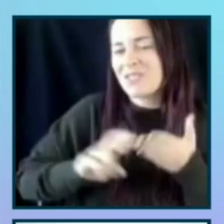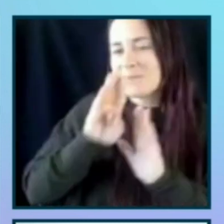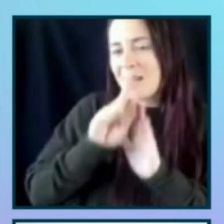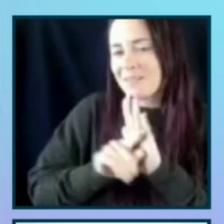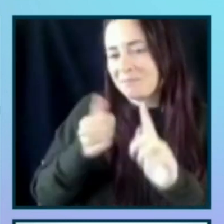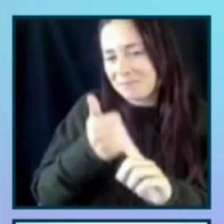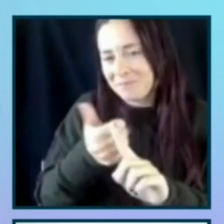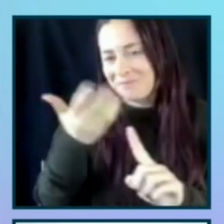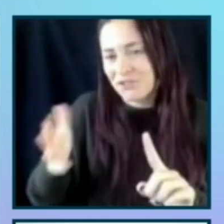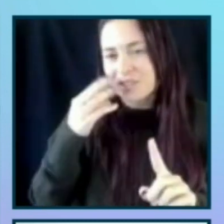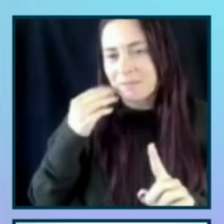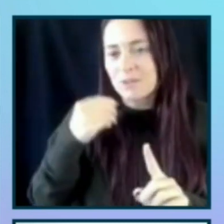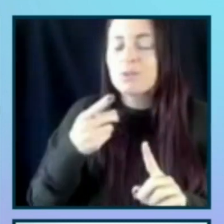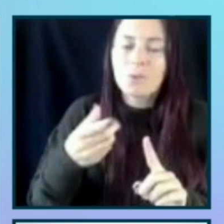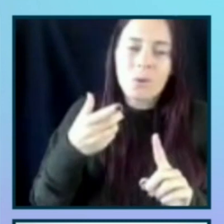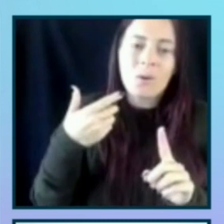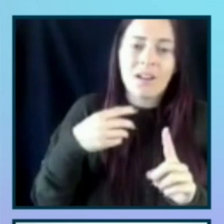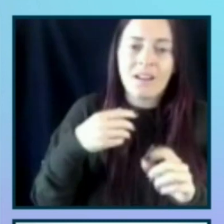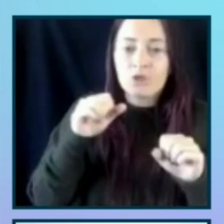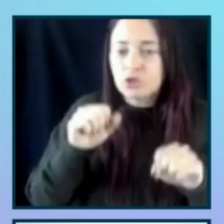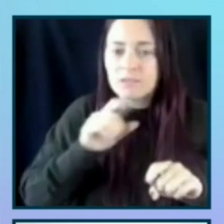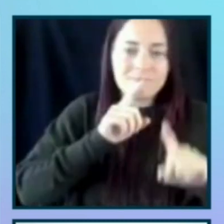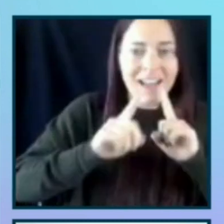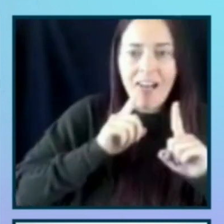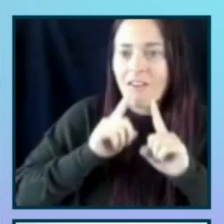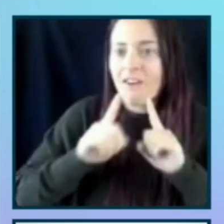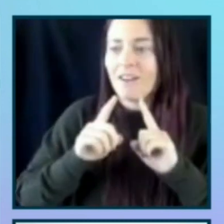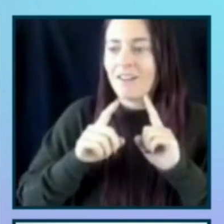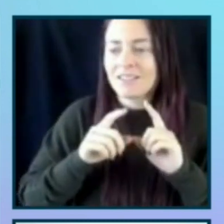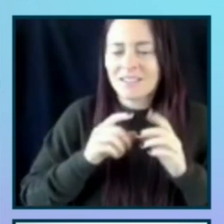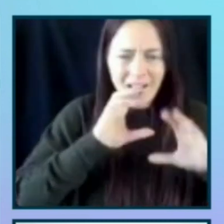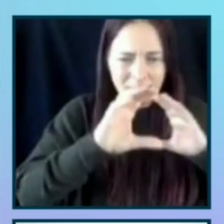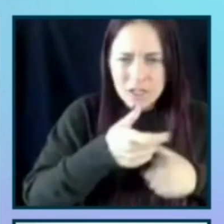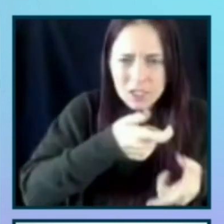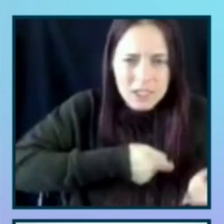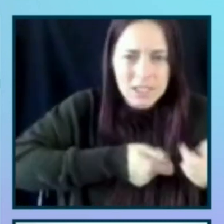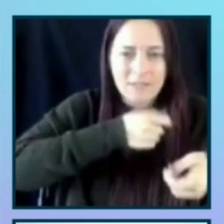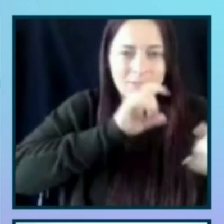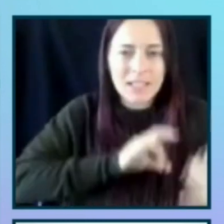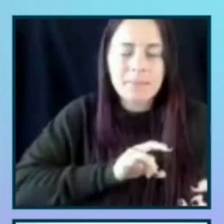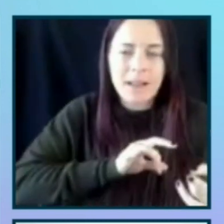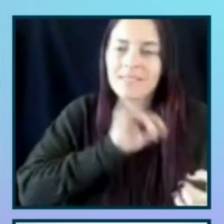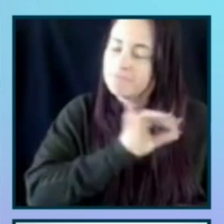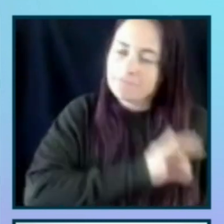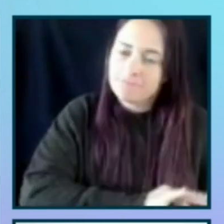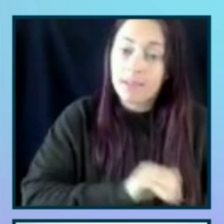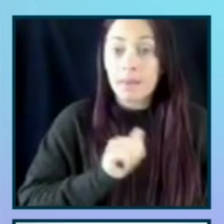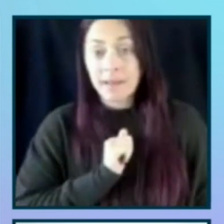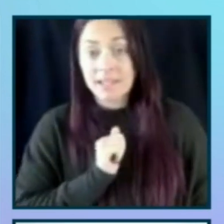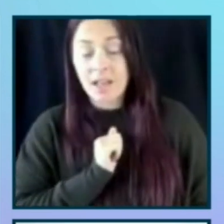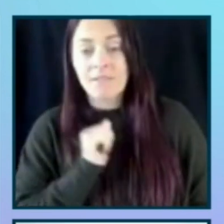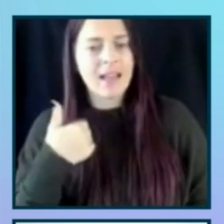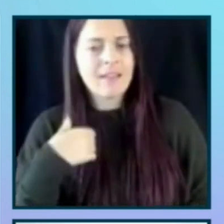she was able to have those dialogues in a really meaningful way. And then myself, I do have experience with screen